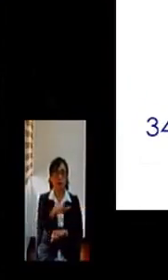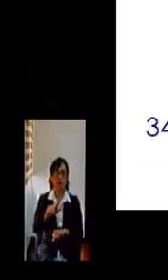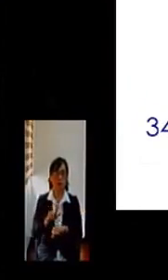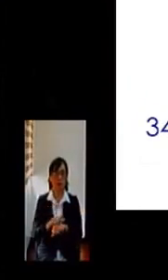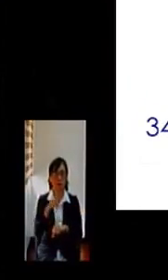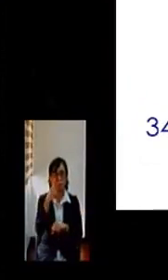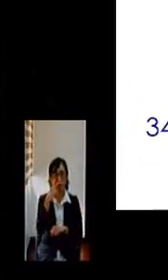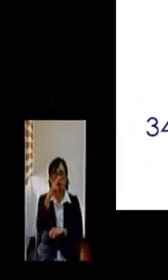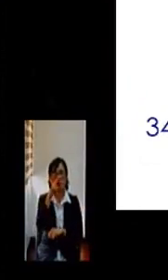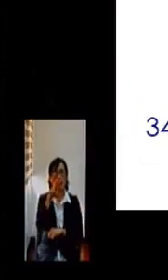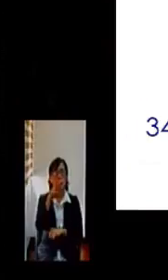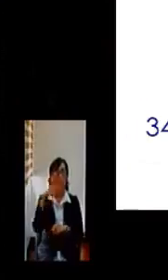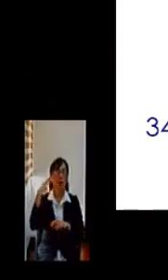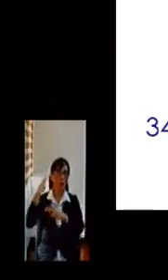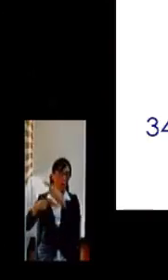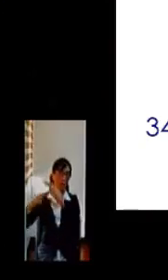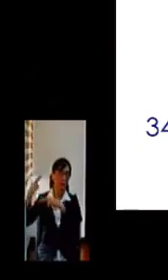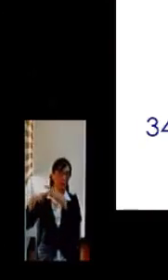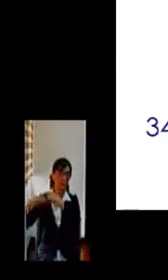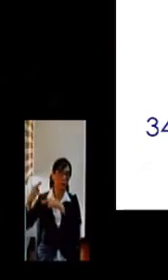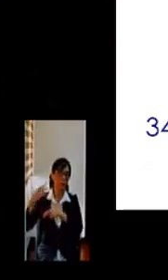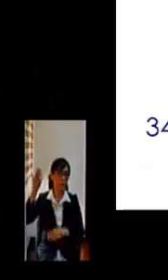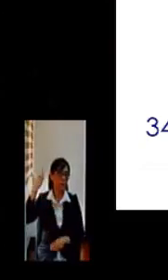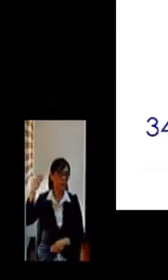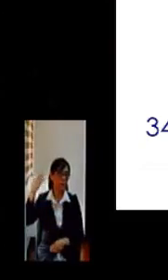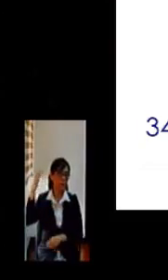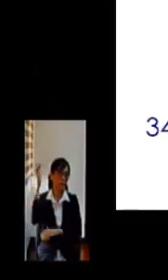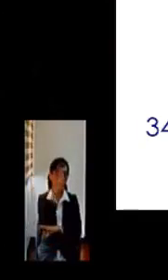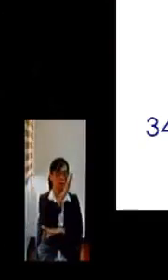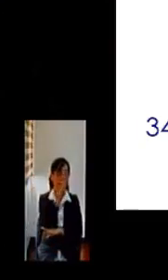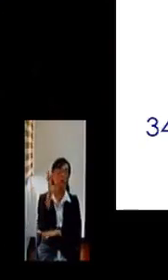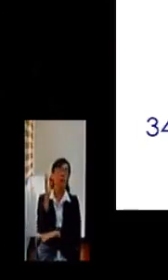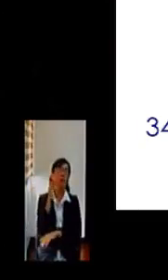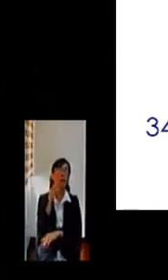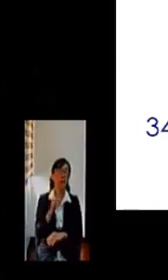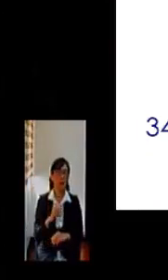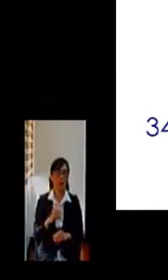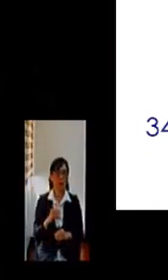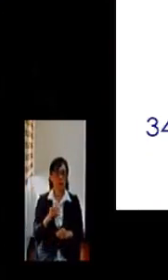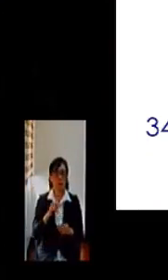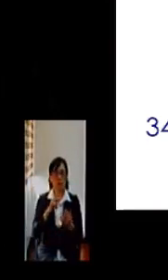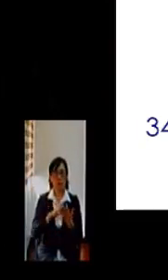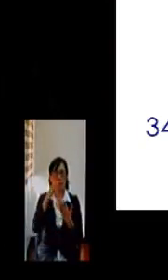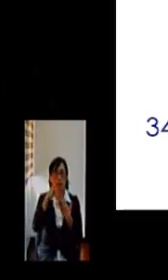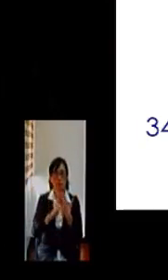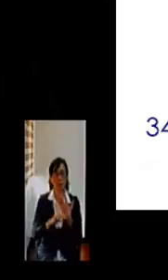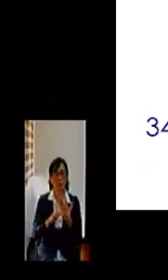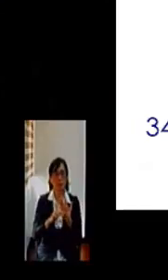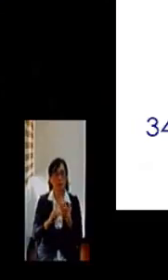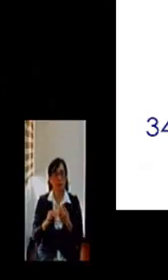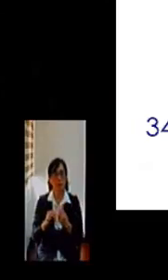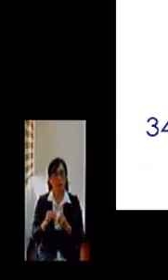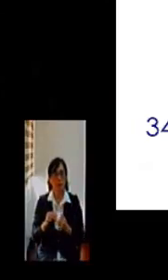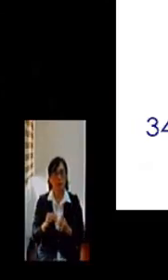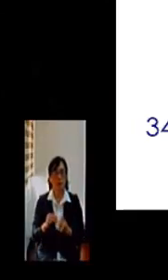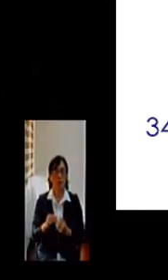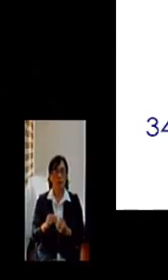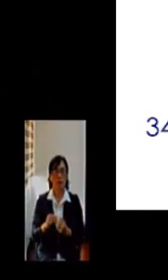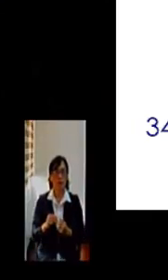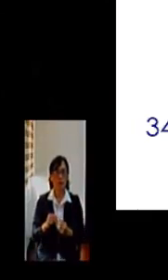Looking at the history of deforestation, our country suffers from the problem relating to